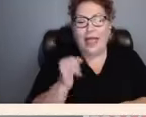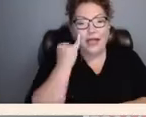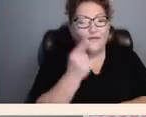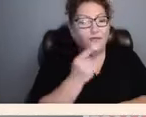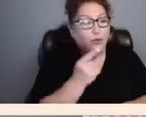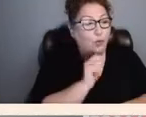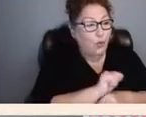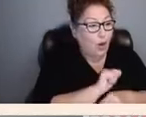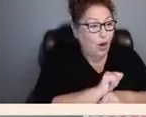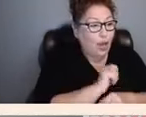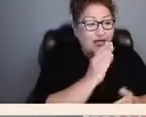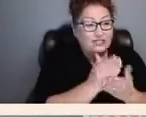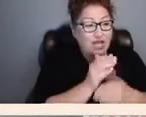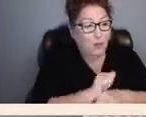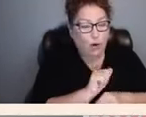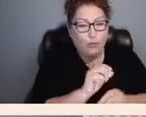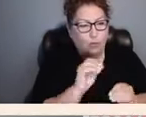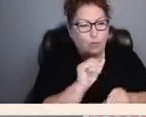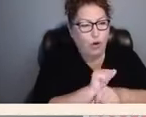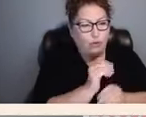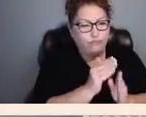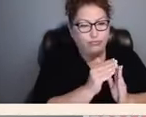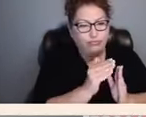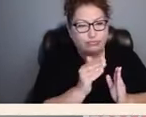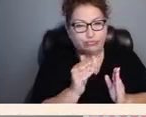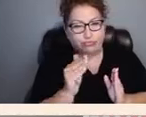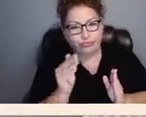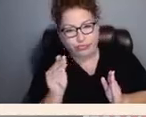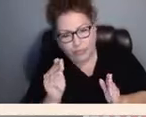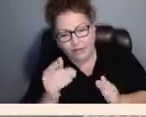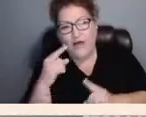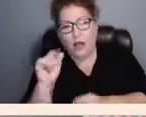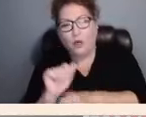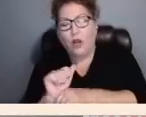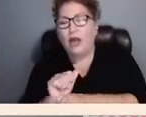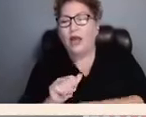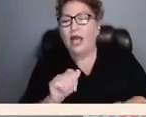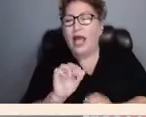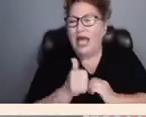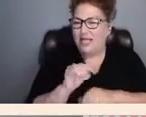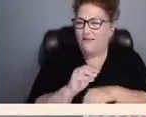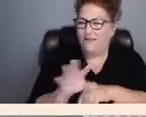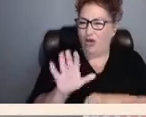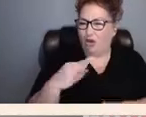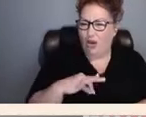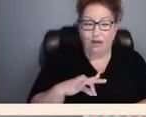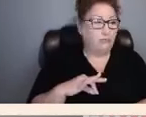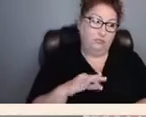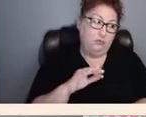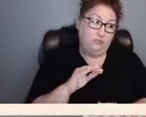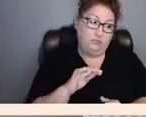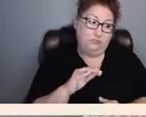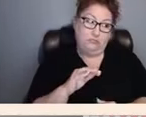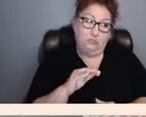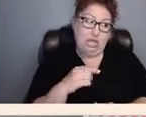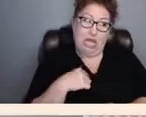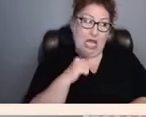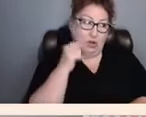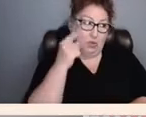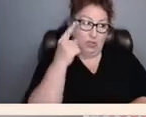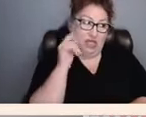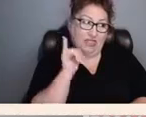impact your credit? Or does it? That's not, as far as I know, that has no bearing on your credit.